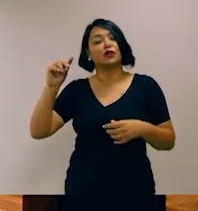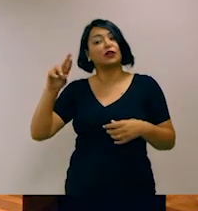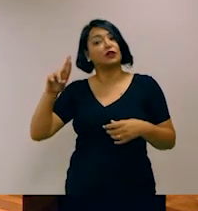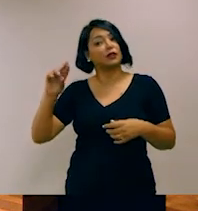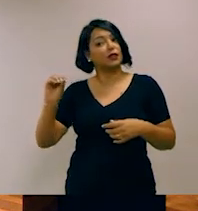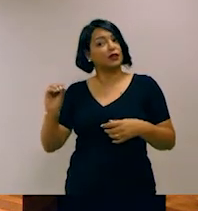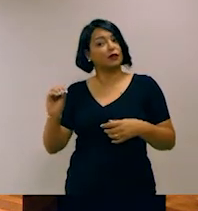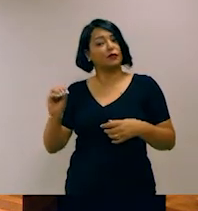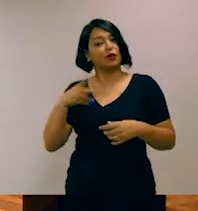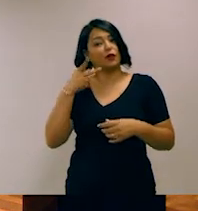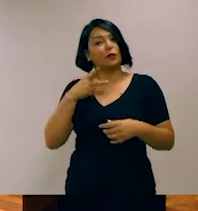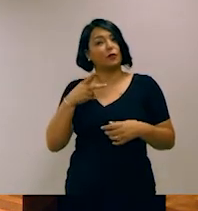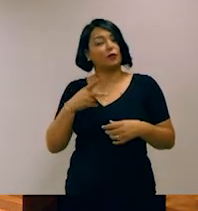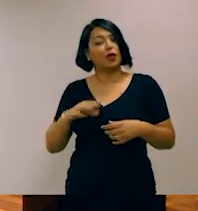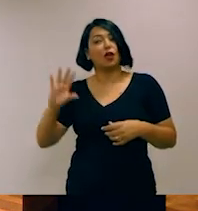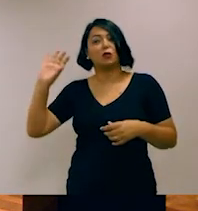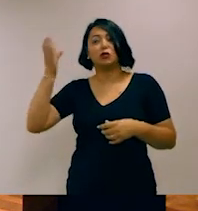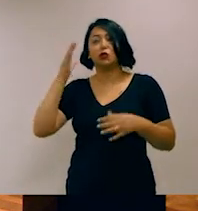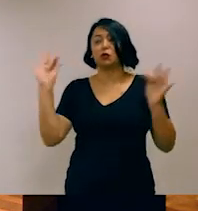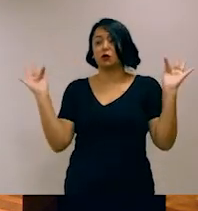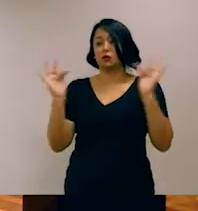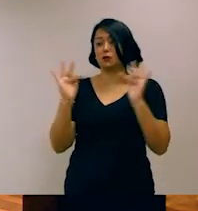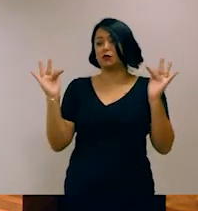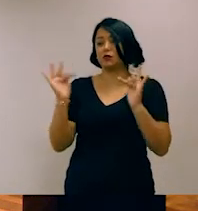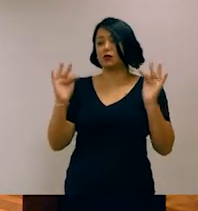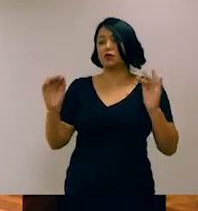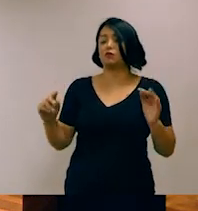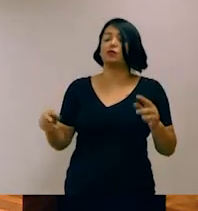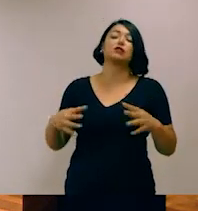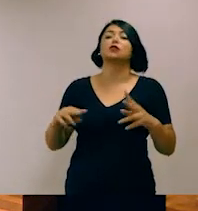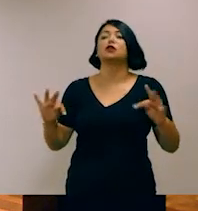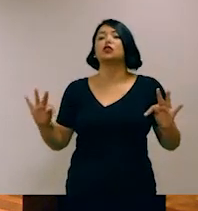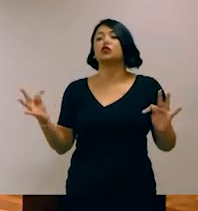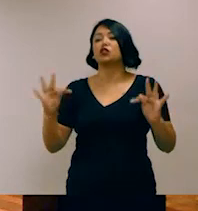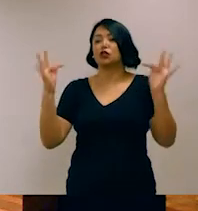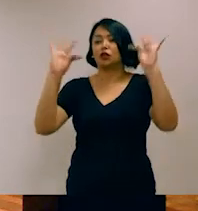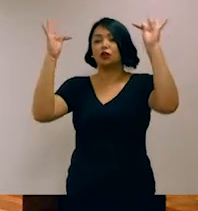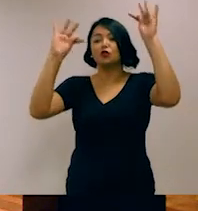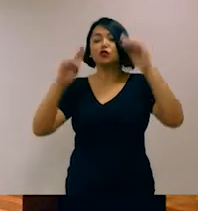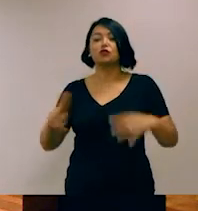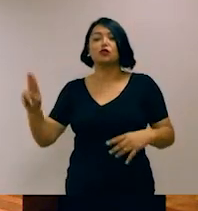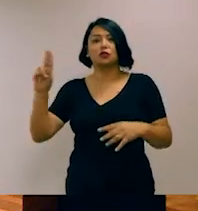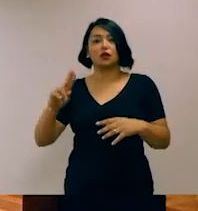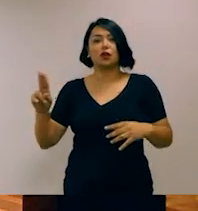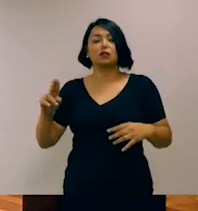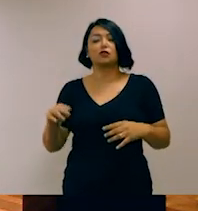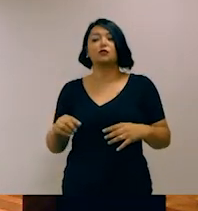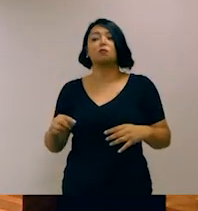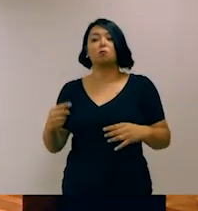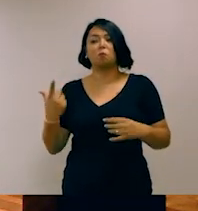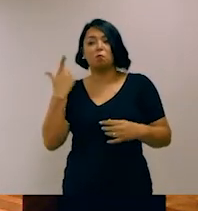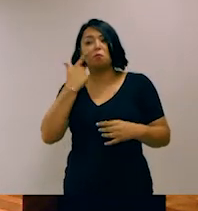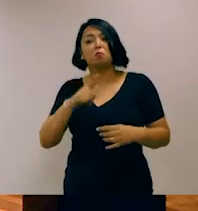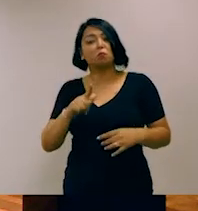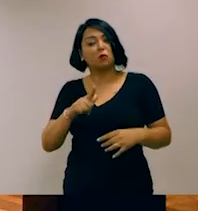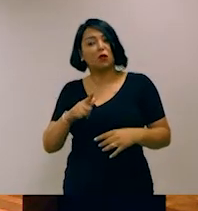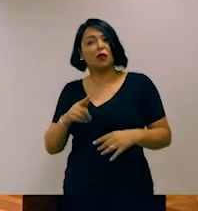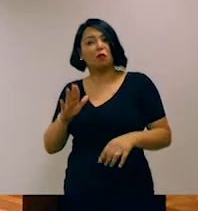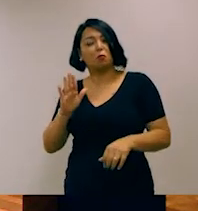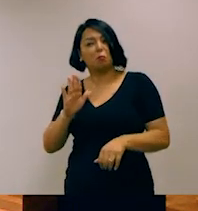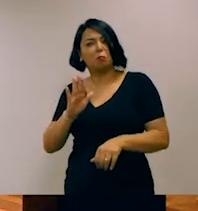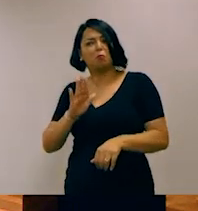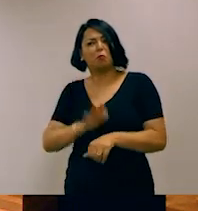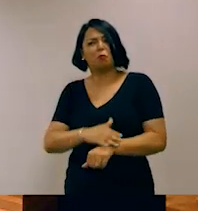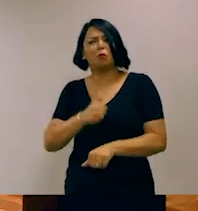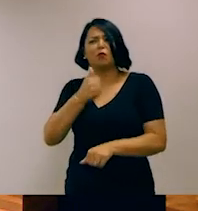my presentation has made this clear. So with a simple solution based on the tools we use, it